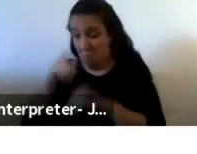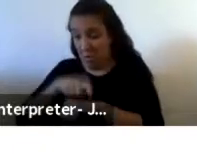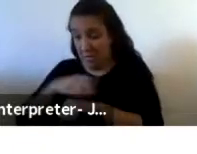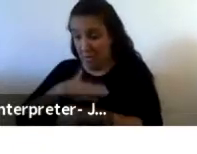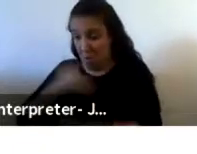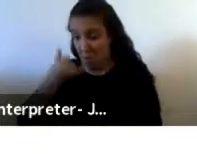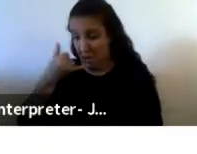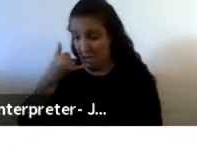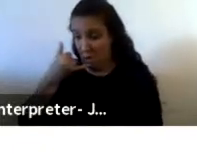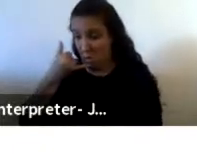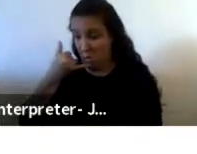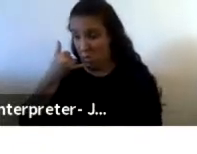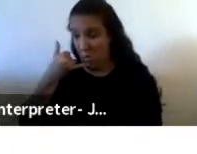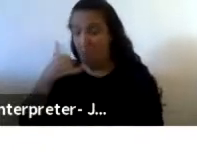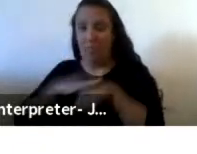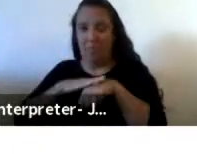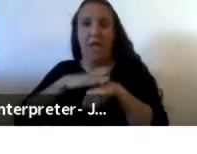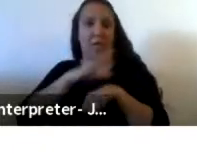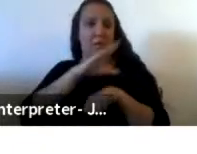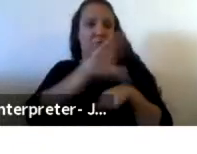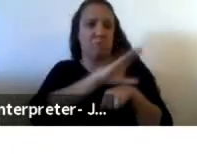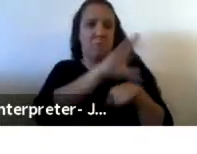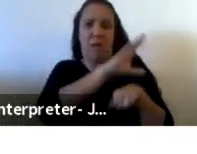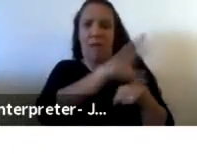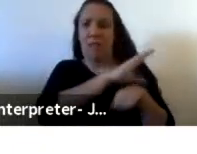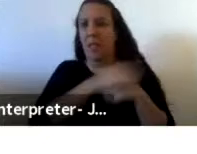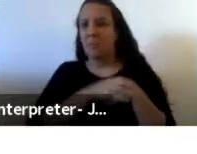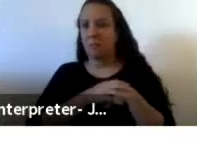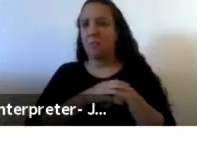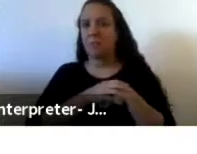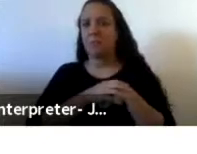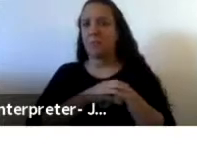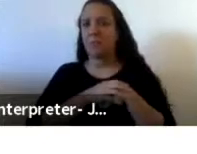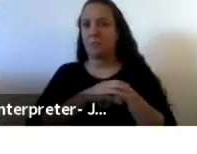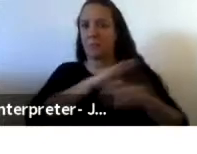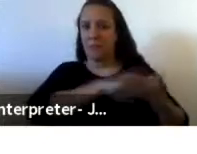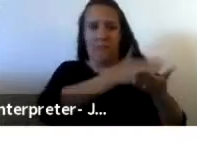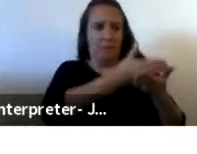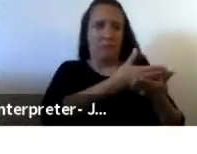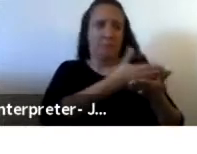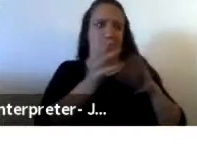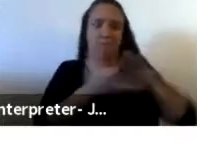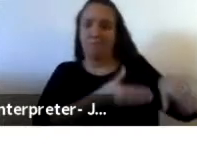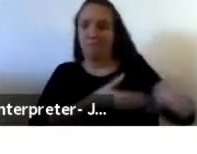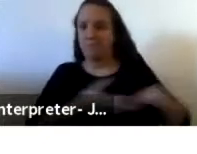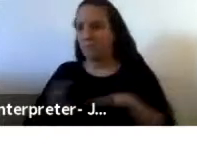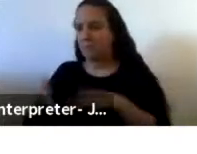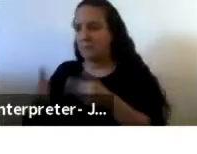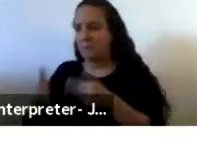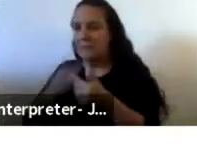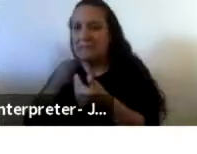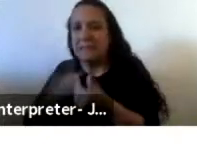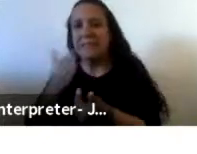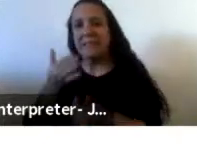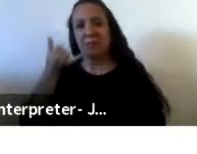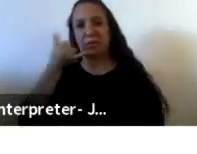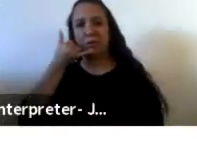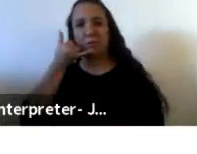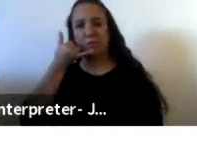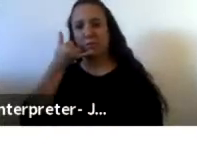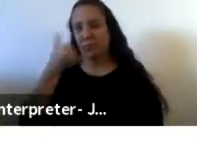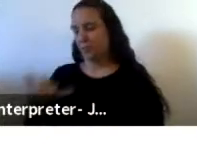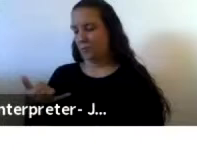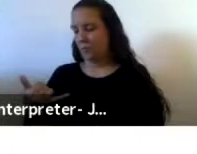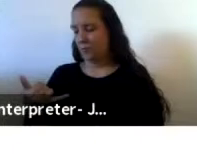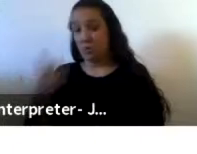device, my smartphone, than I actually do in front of my computer, my laptop. Why? Because it's just easy access. So imagine if you